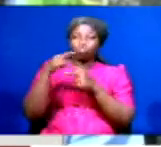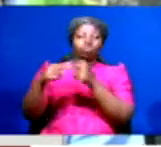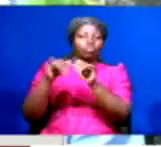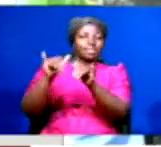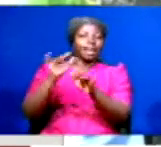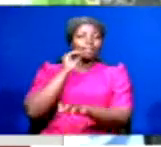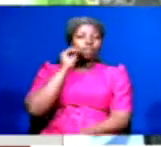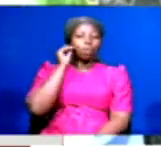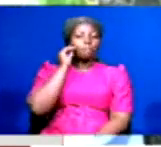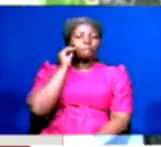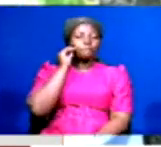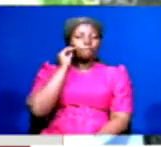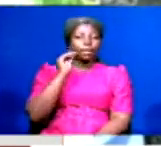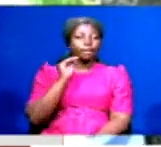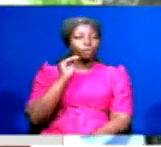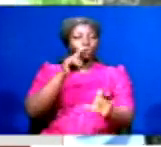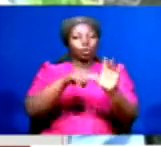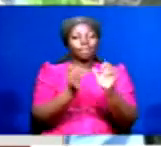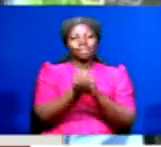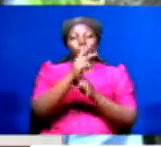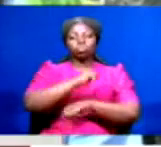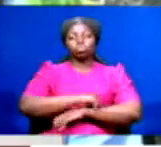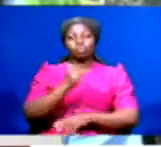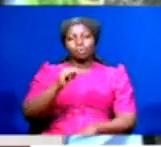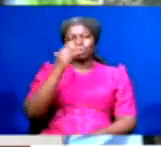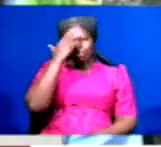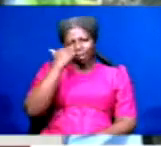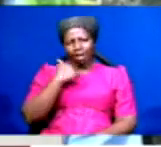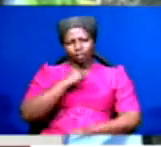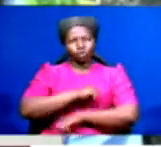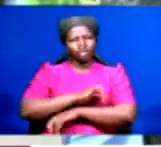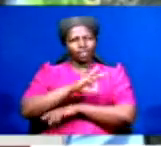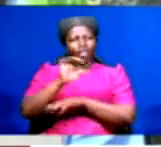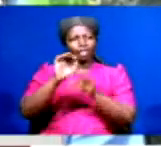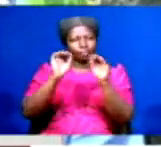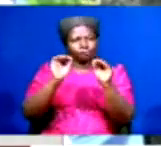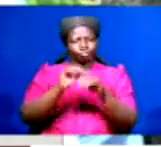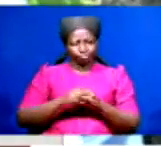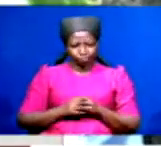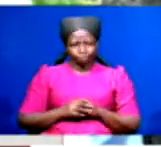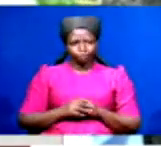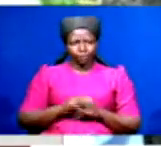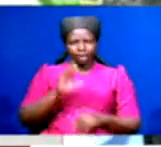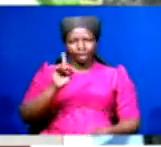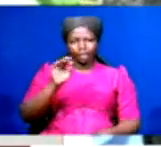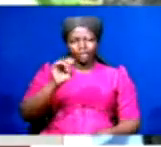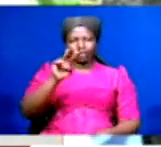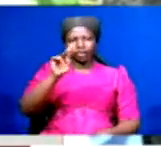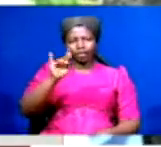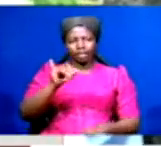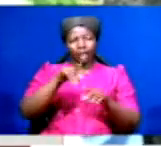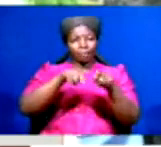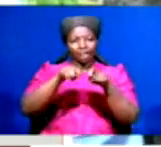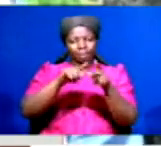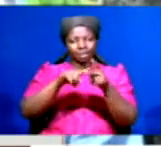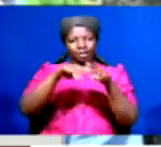could not go to secondary school because of lack of school fees. And Devki Management, Simba Cement